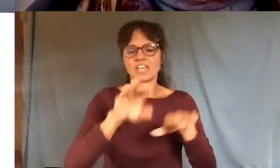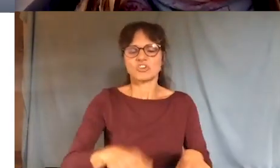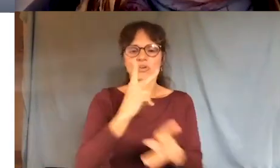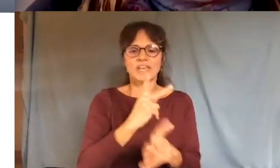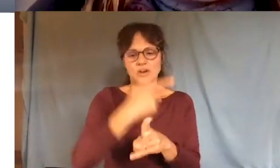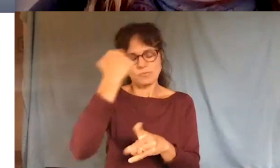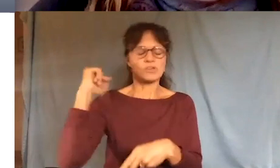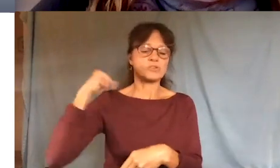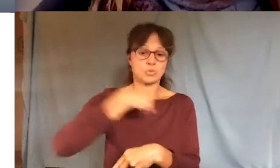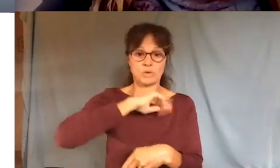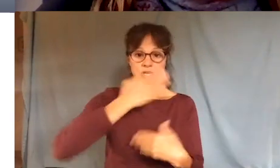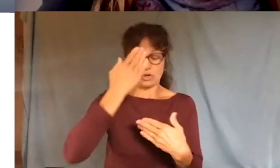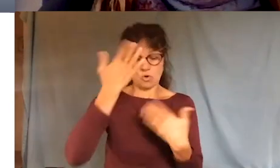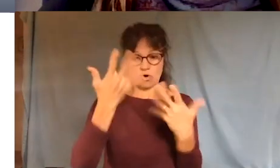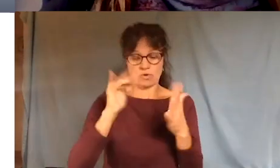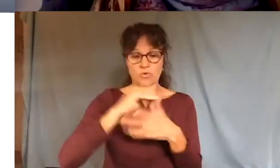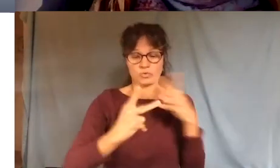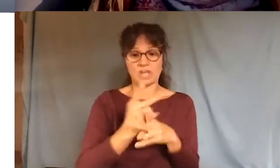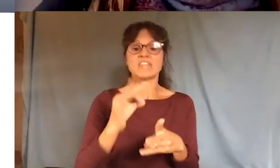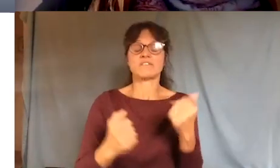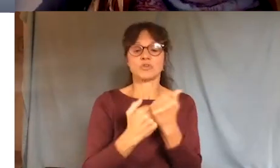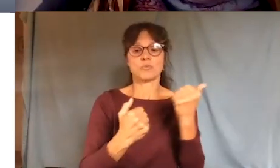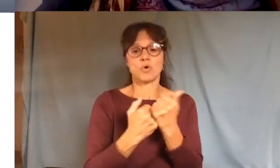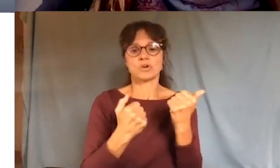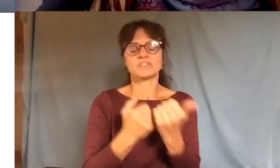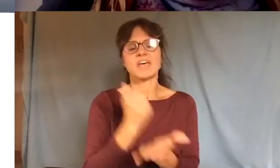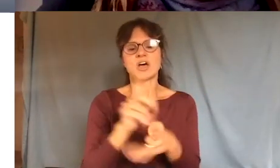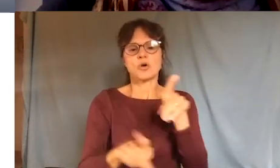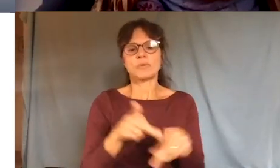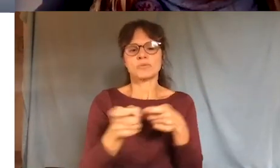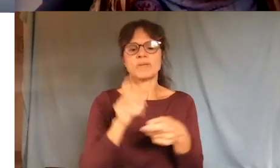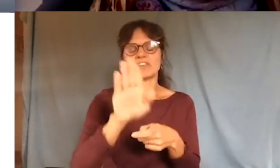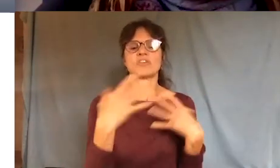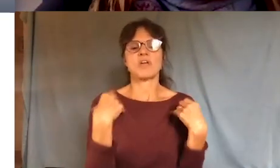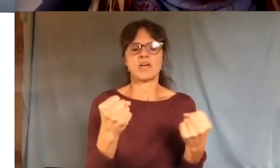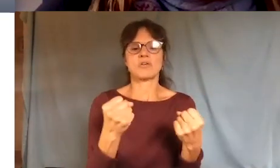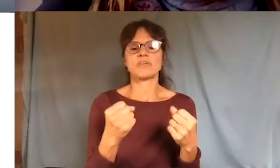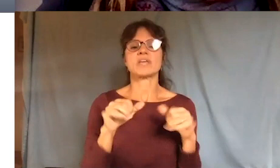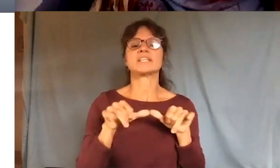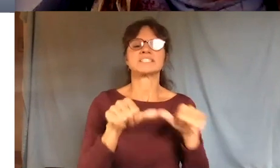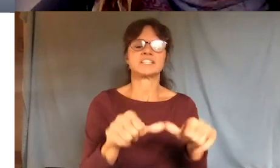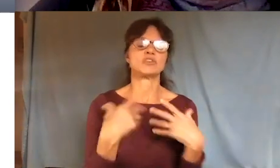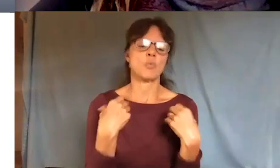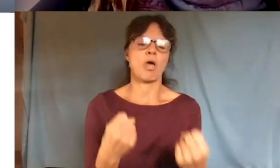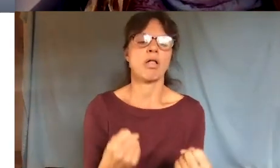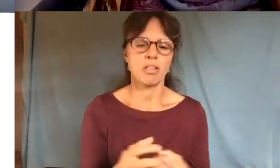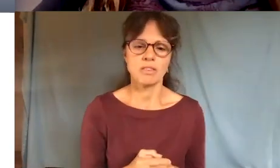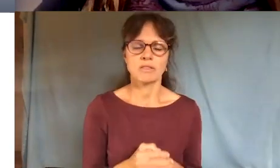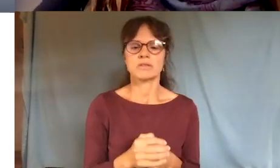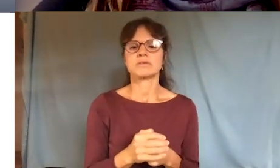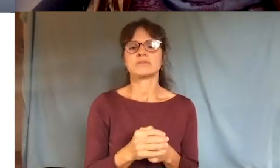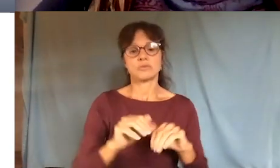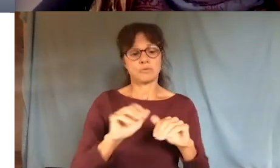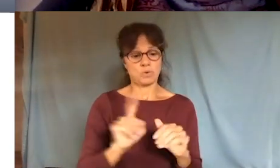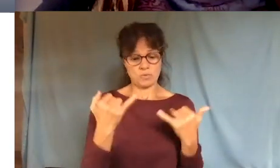because we already know that those types of support help people manage their health and stay well. So where are we